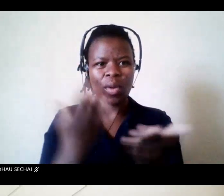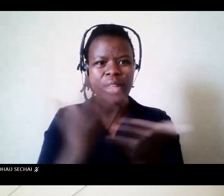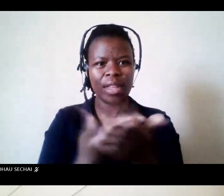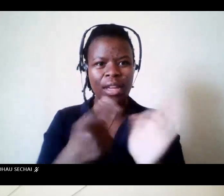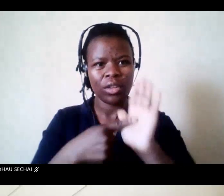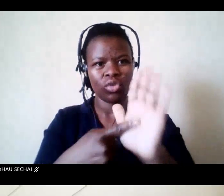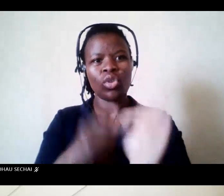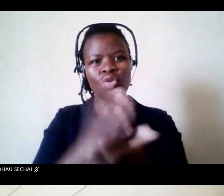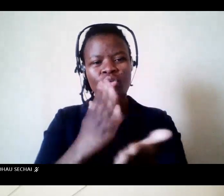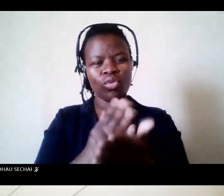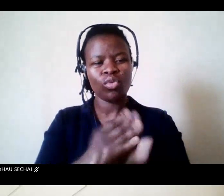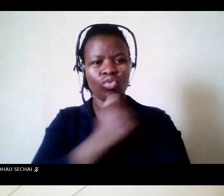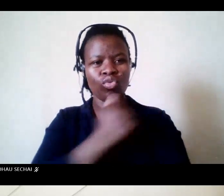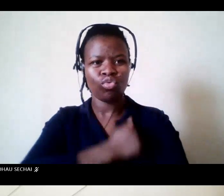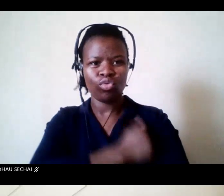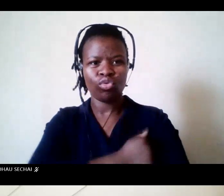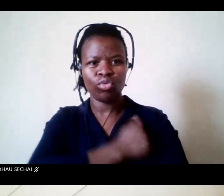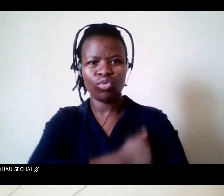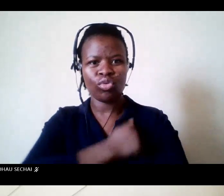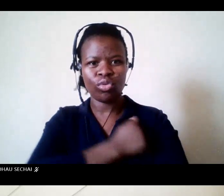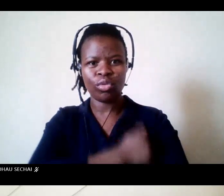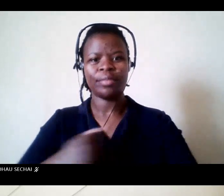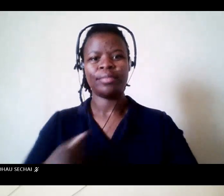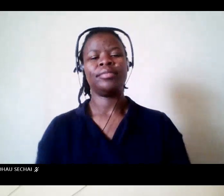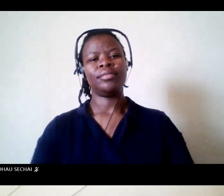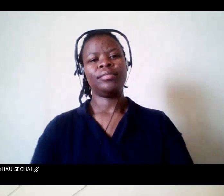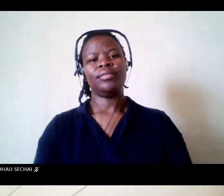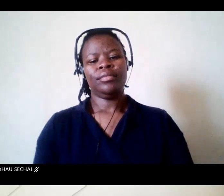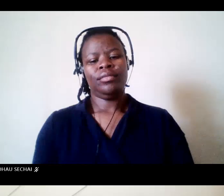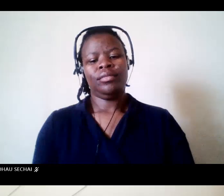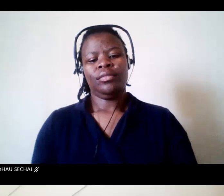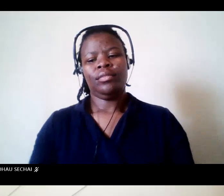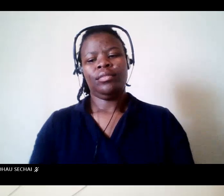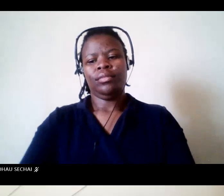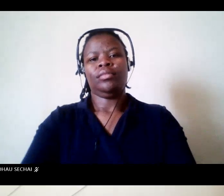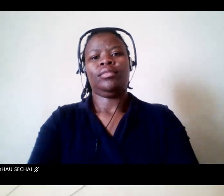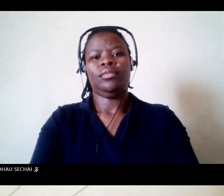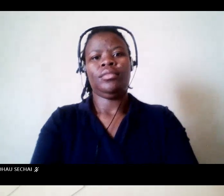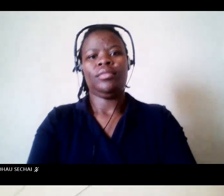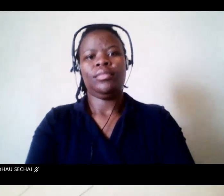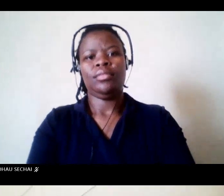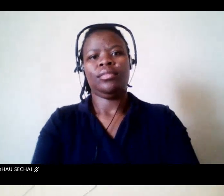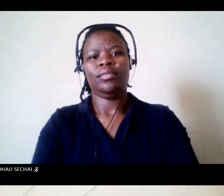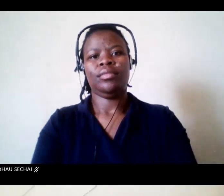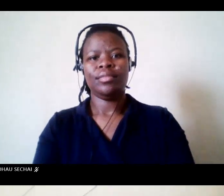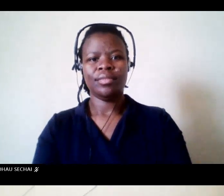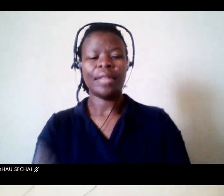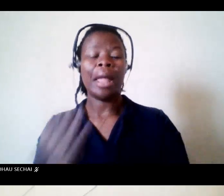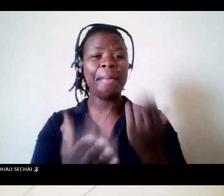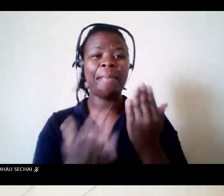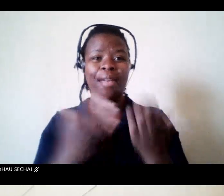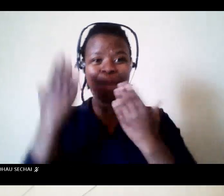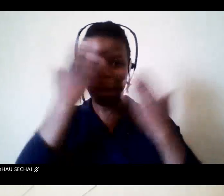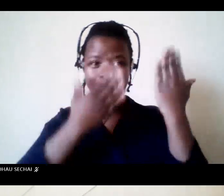apologies. My name is Afikile Nokai. You're in your bedroom and you don't want to see you. Okay. Go ahead.